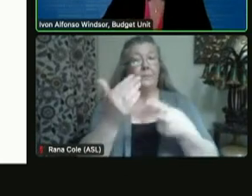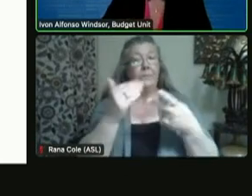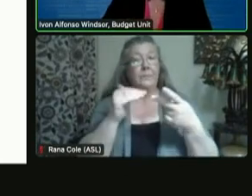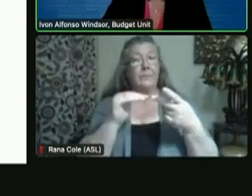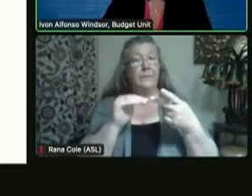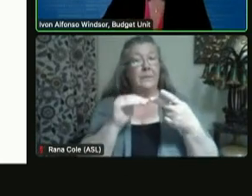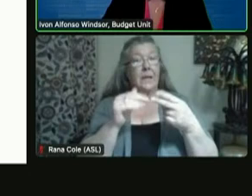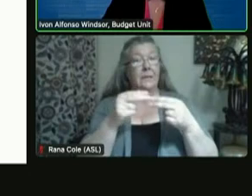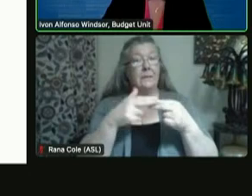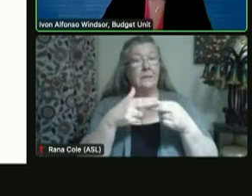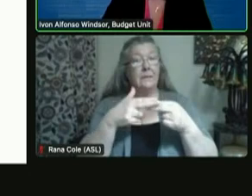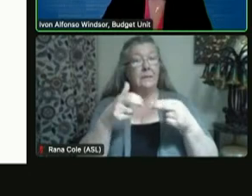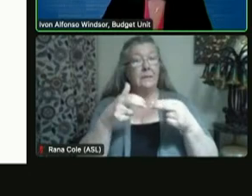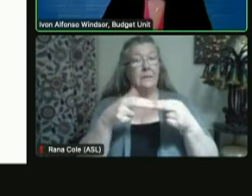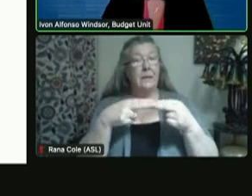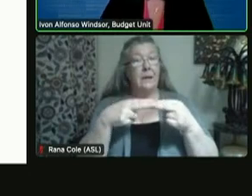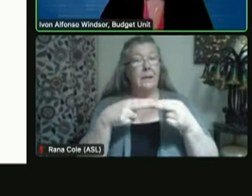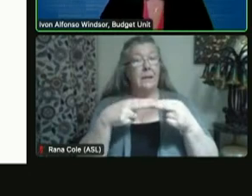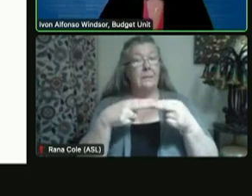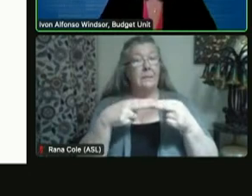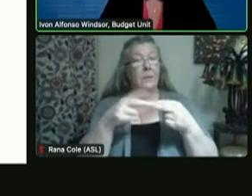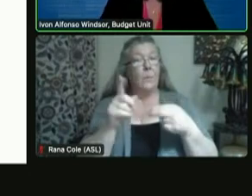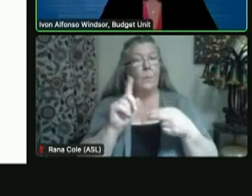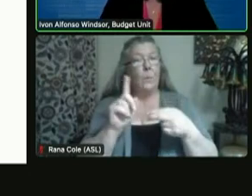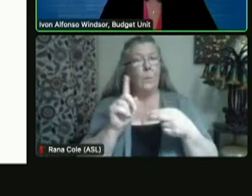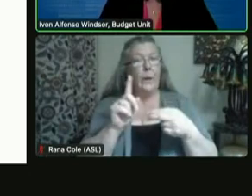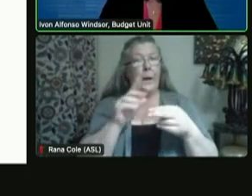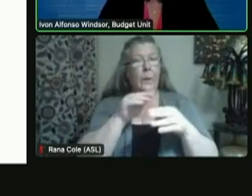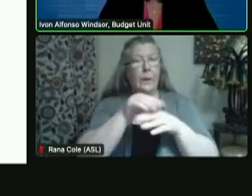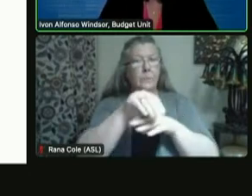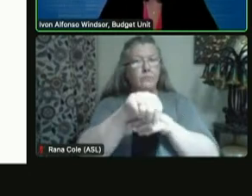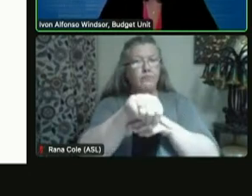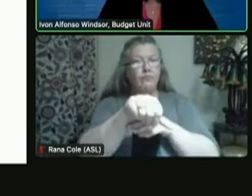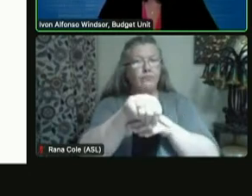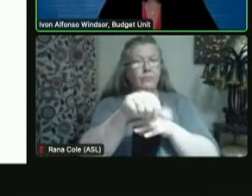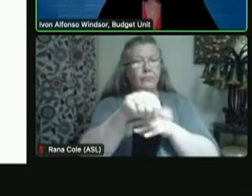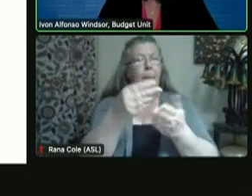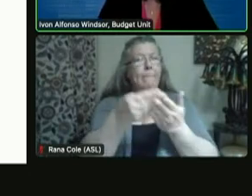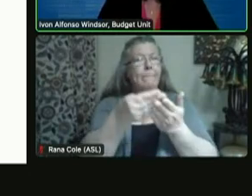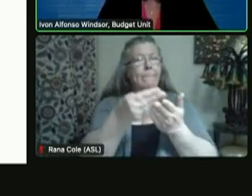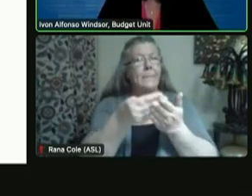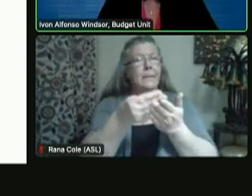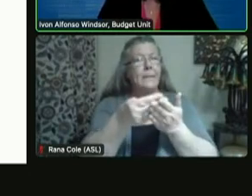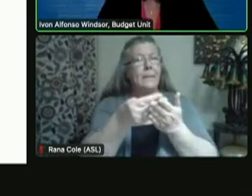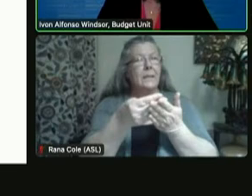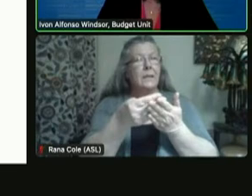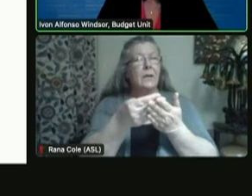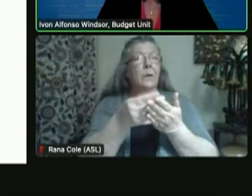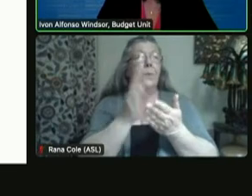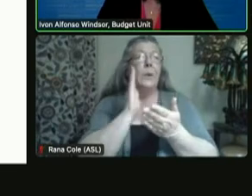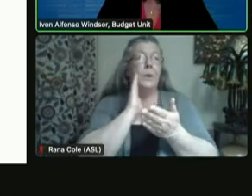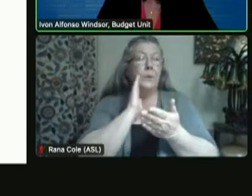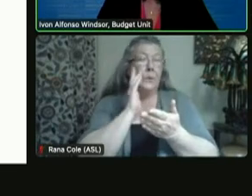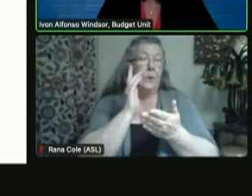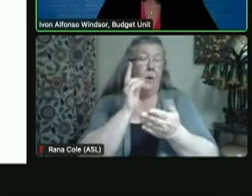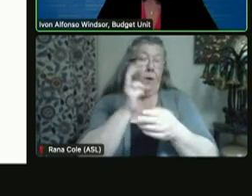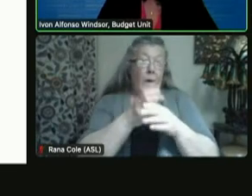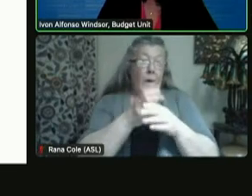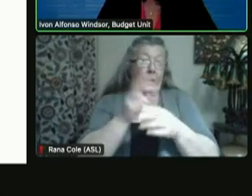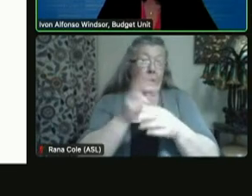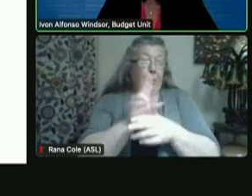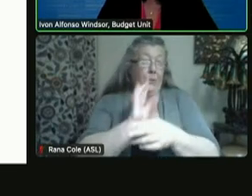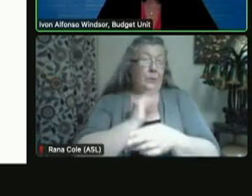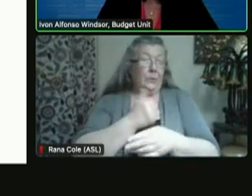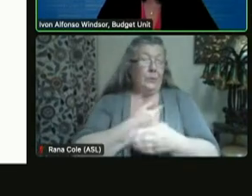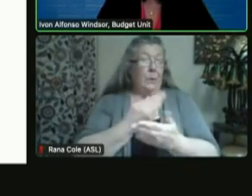talk a little bit about where the money goes. We work hard to use the dollars that you entrust in our school system wisely. We spend the